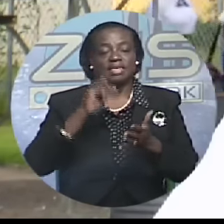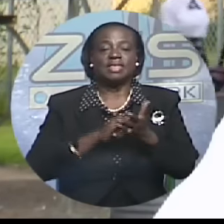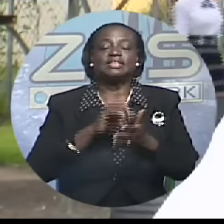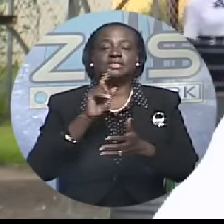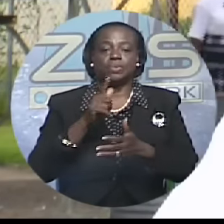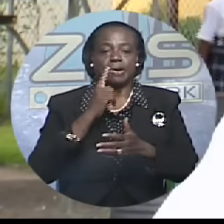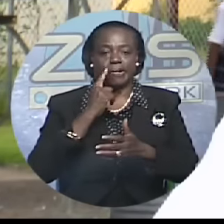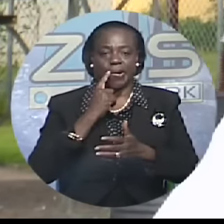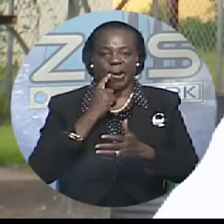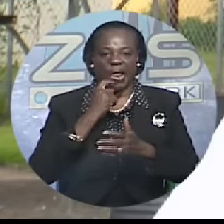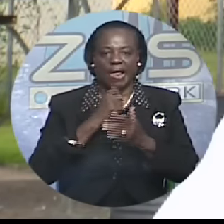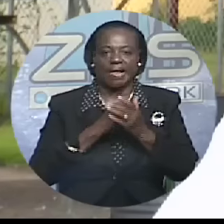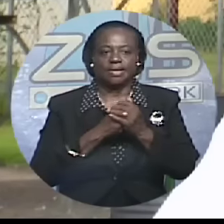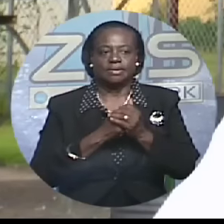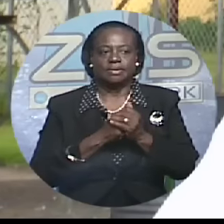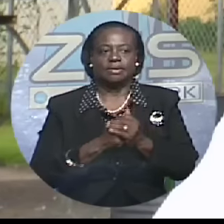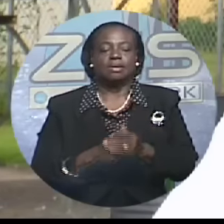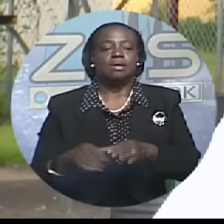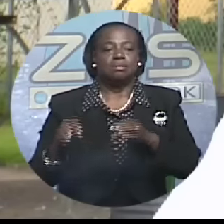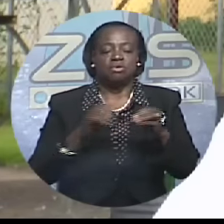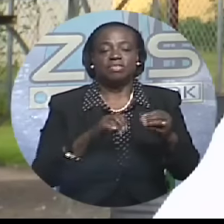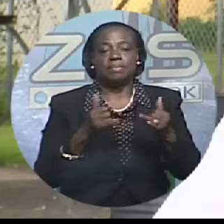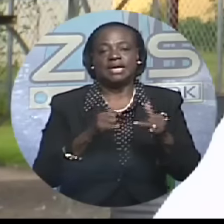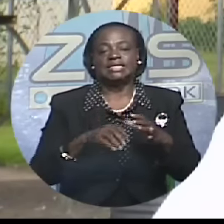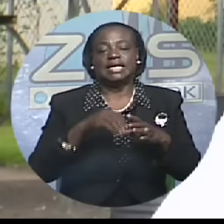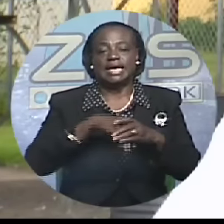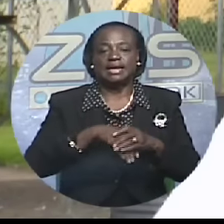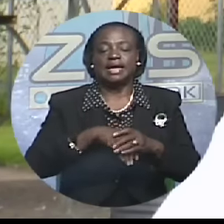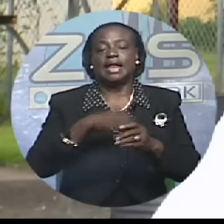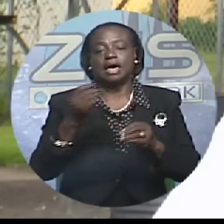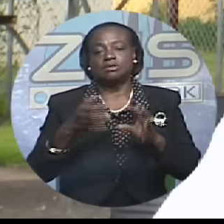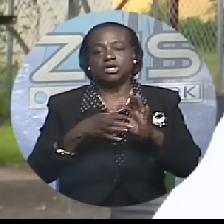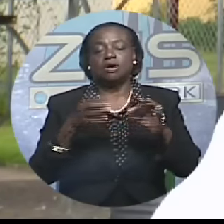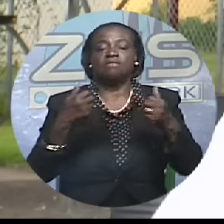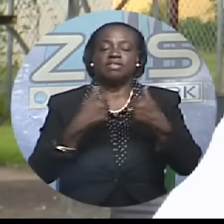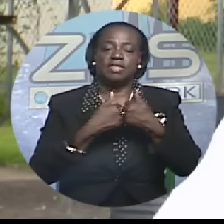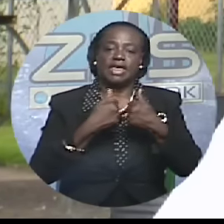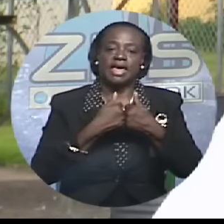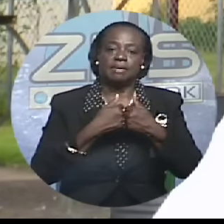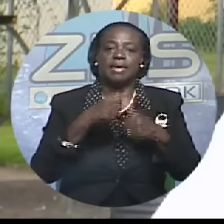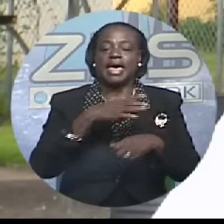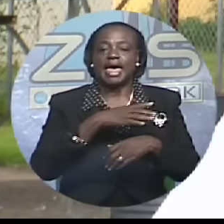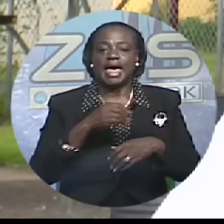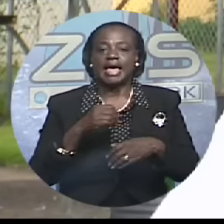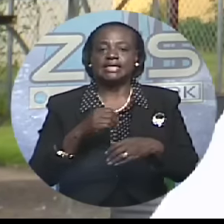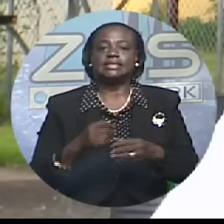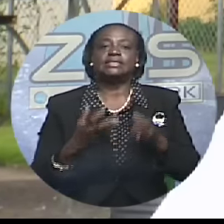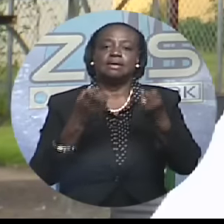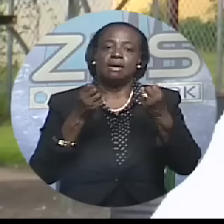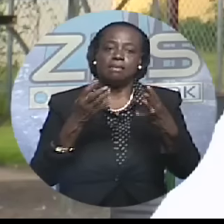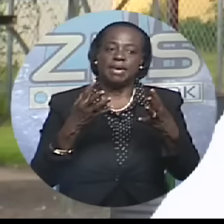that's the flex rule, okay, the movement of players in and out of the game. And that's been explained the other night also. A lot